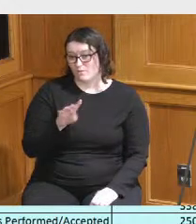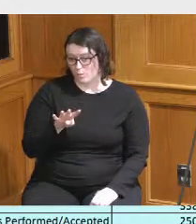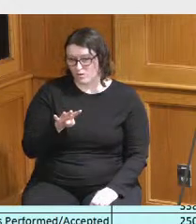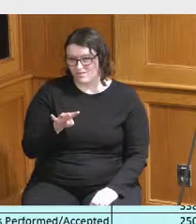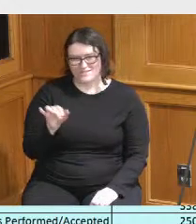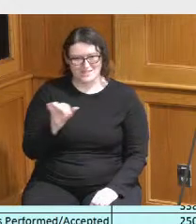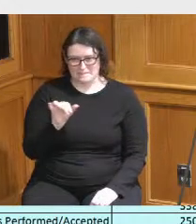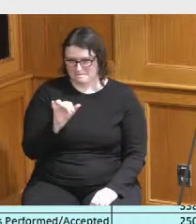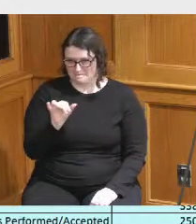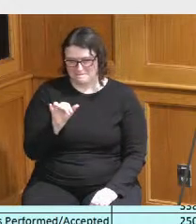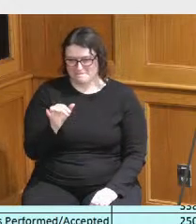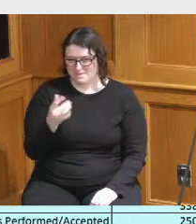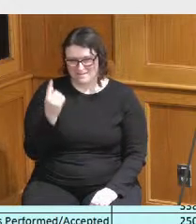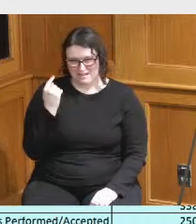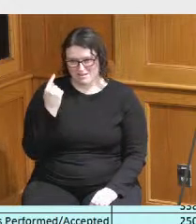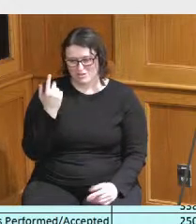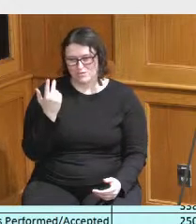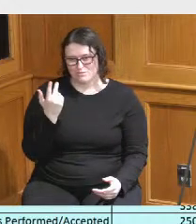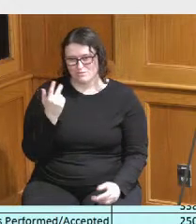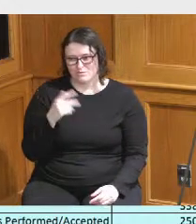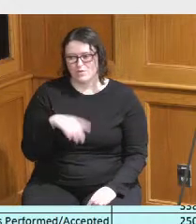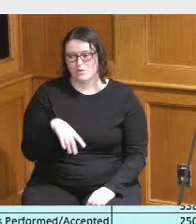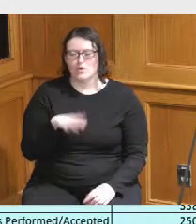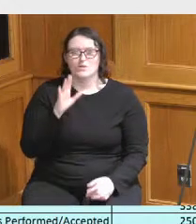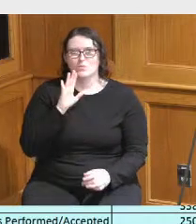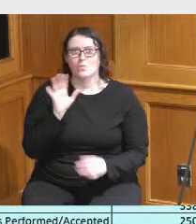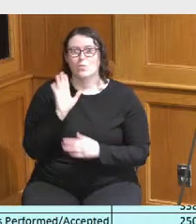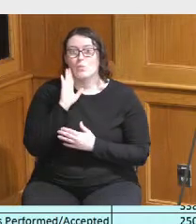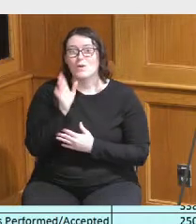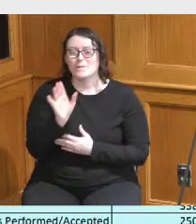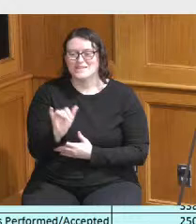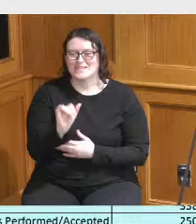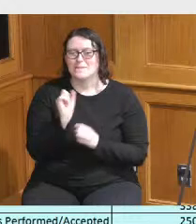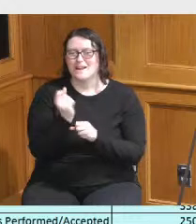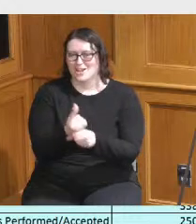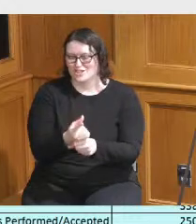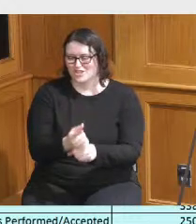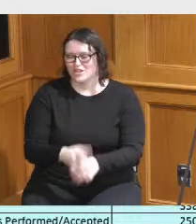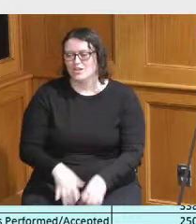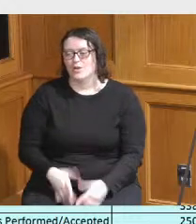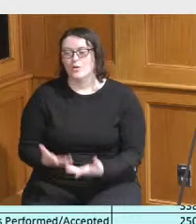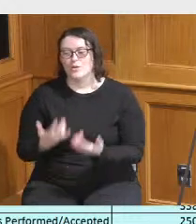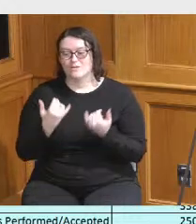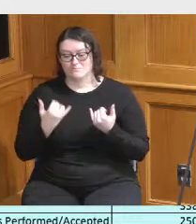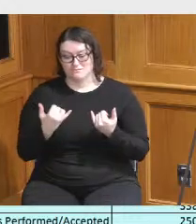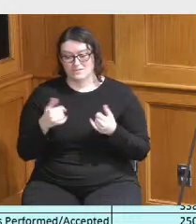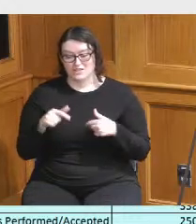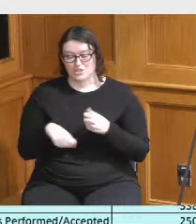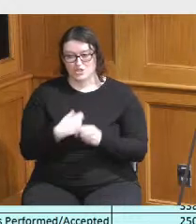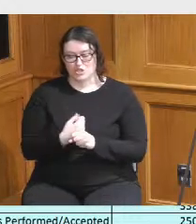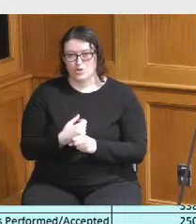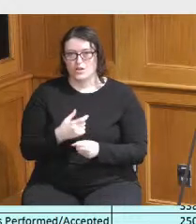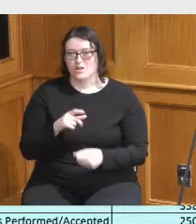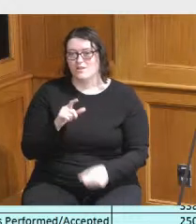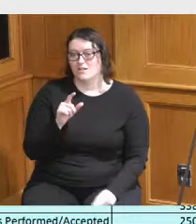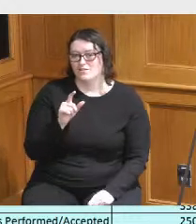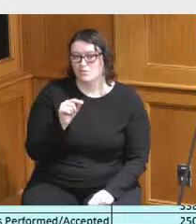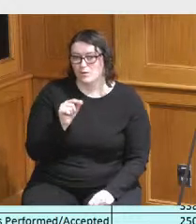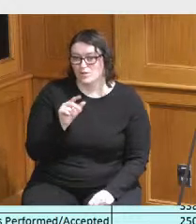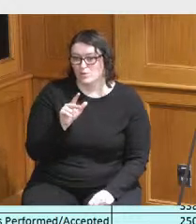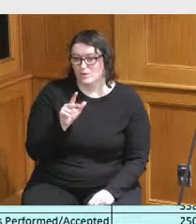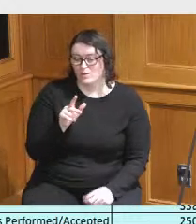that is because in the current year and in 2023. We have had sufficient funding to cover